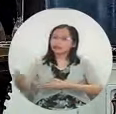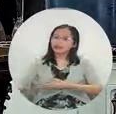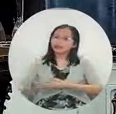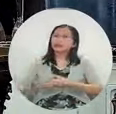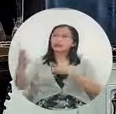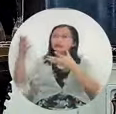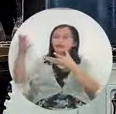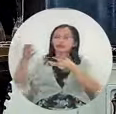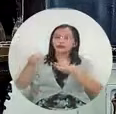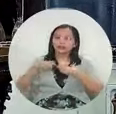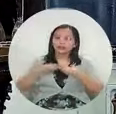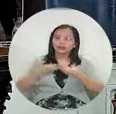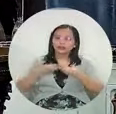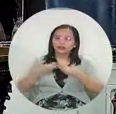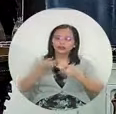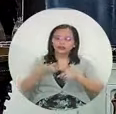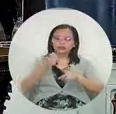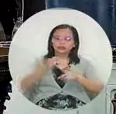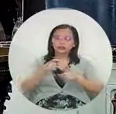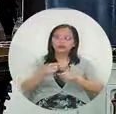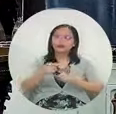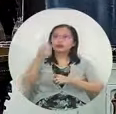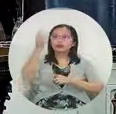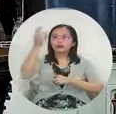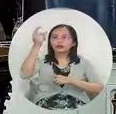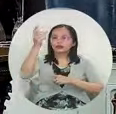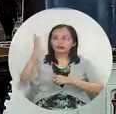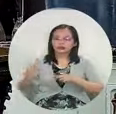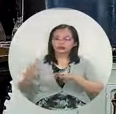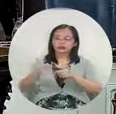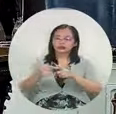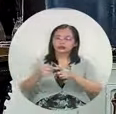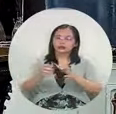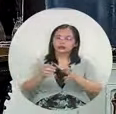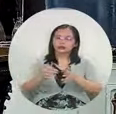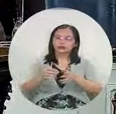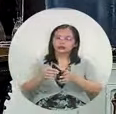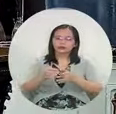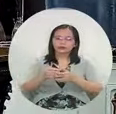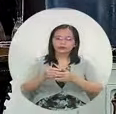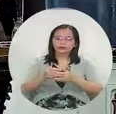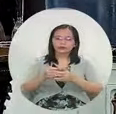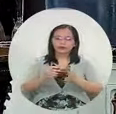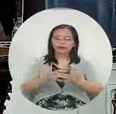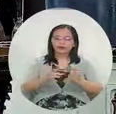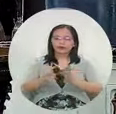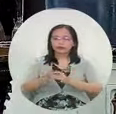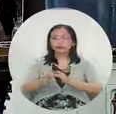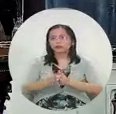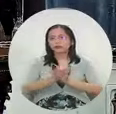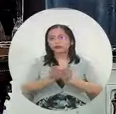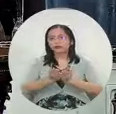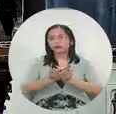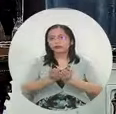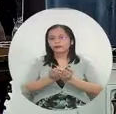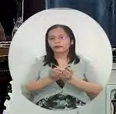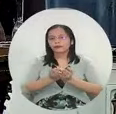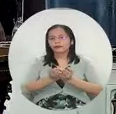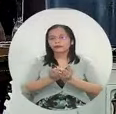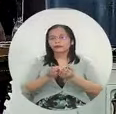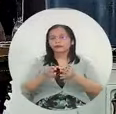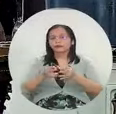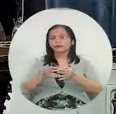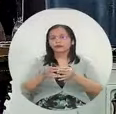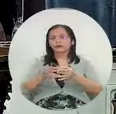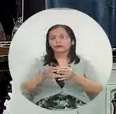And therefore, because of that, the Word of God, like Pastor Ken said today, the Word of God is the very, very book